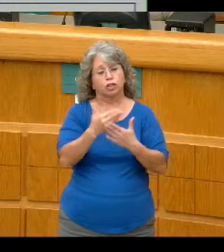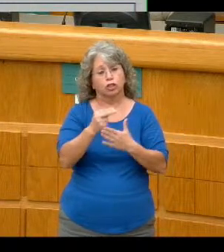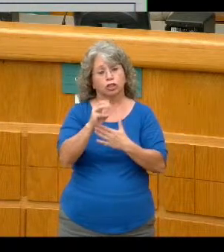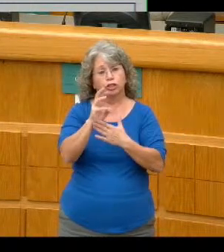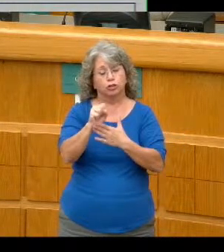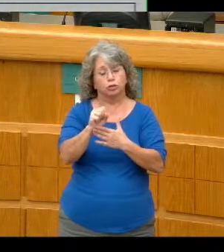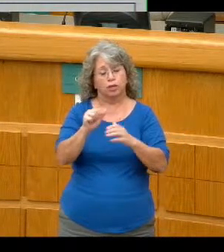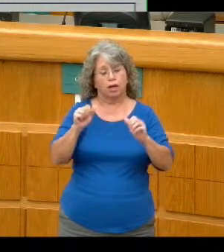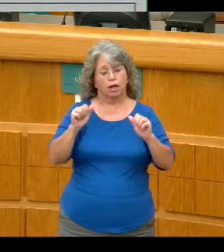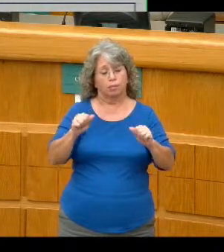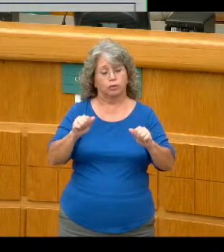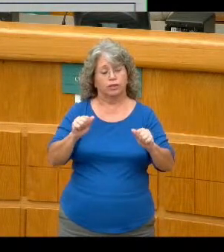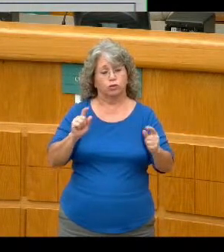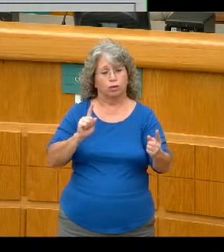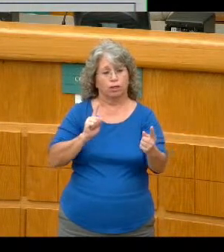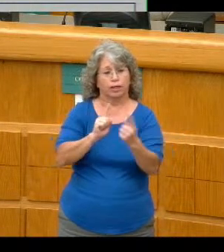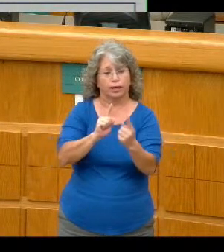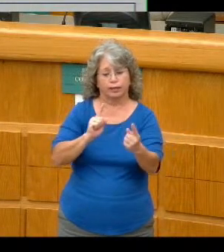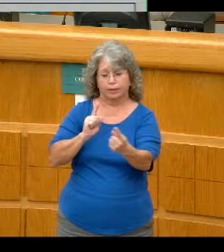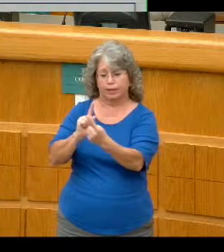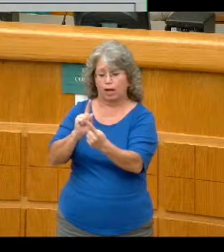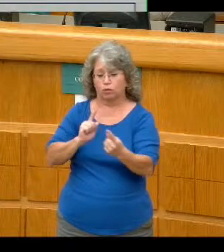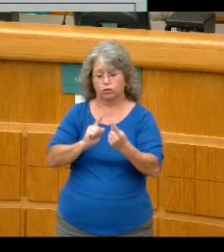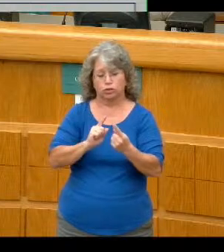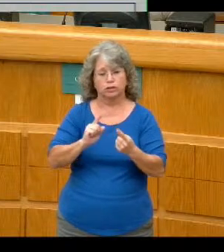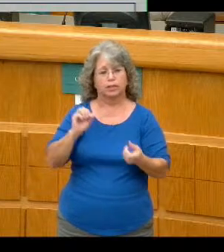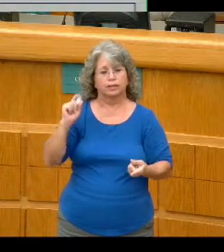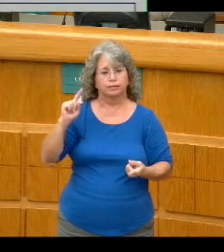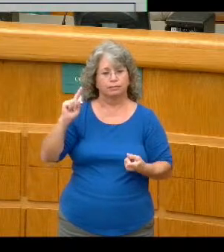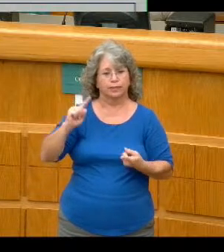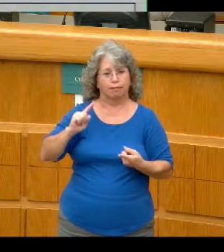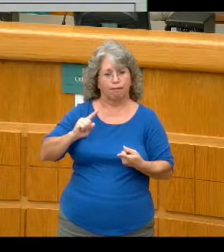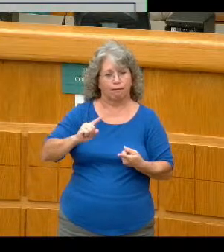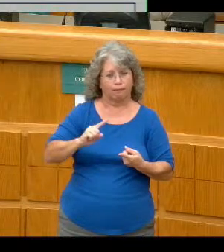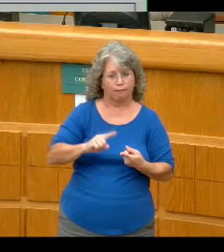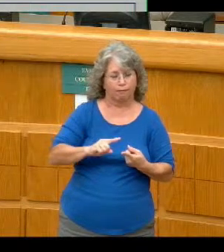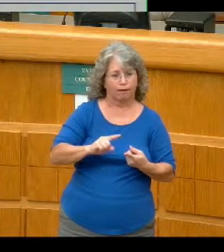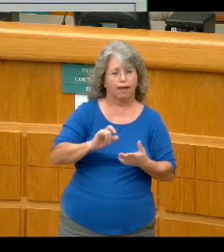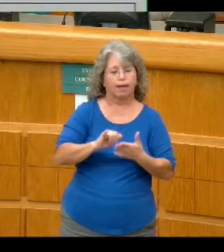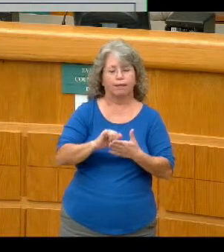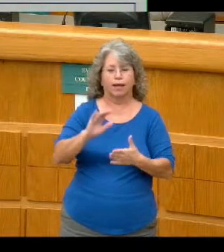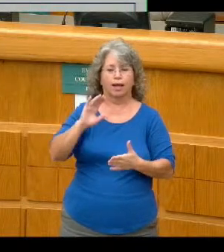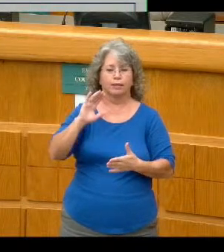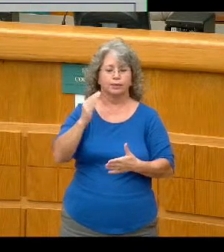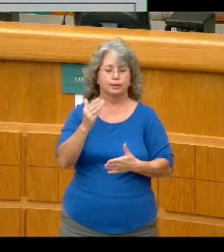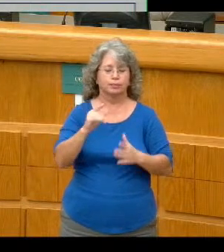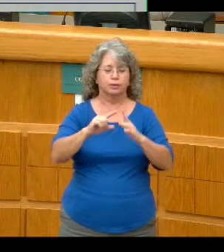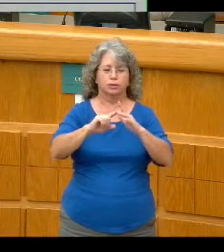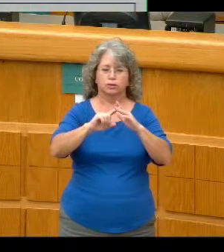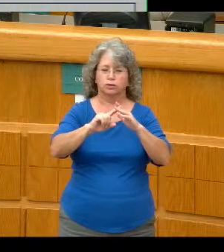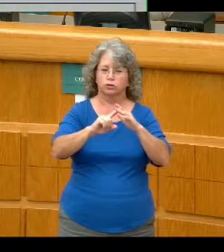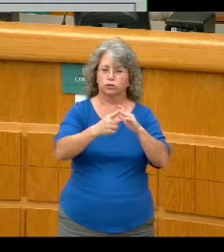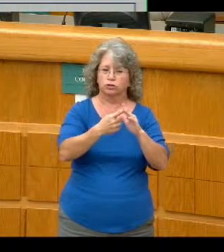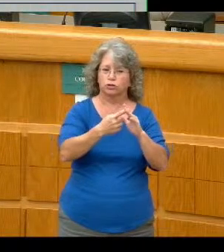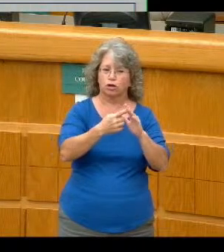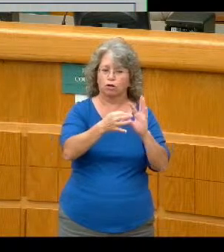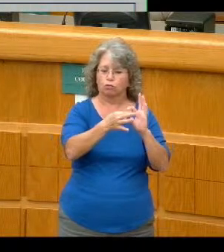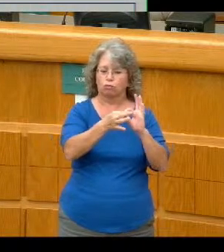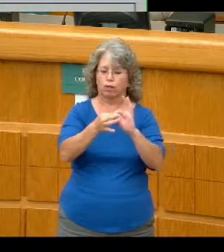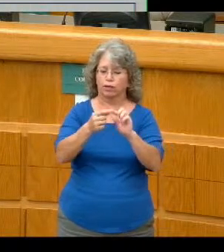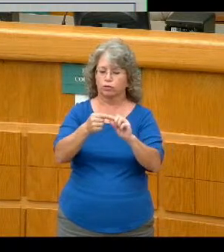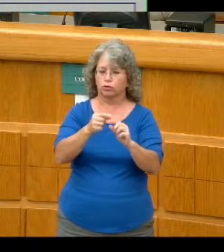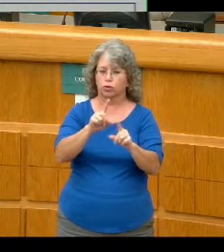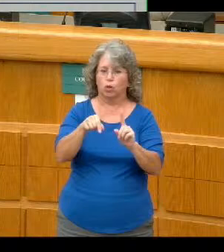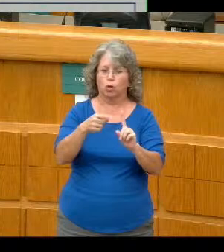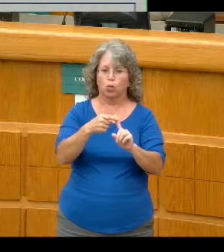good news here is potential encounters continue to decline, and this pattern really seemed to start when the remote schooling started. If